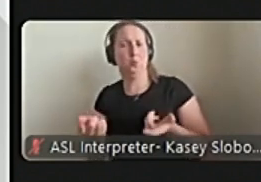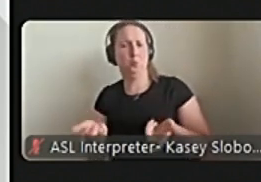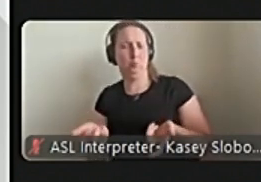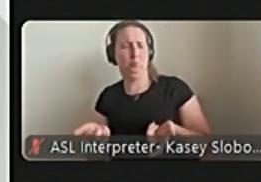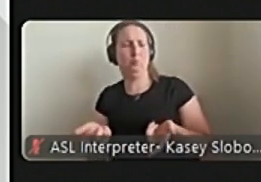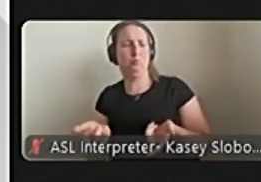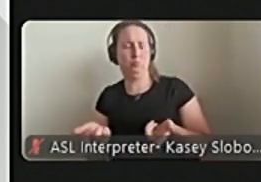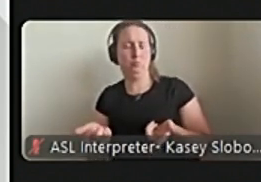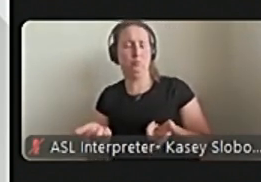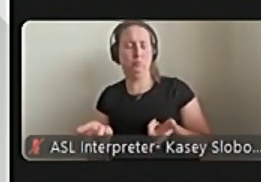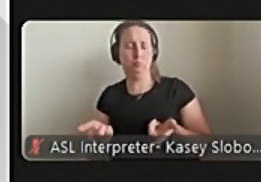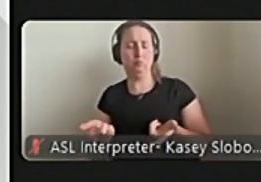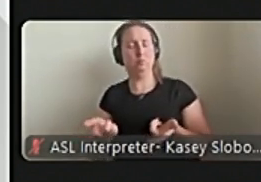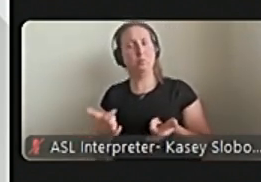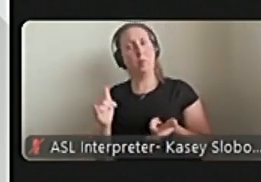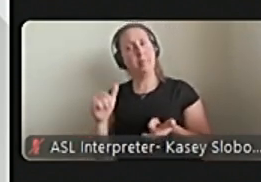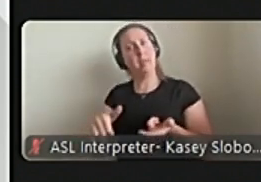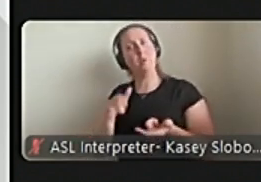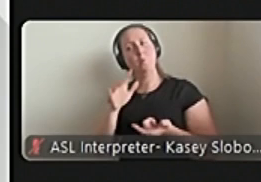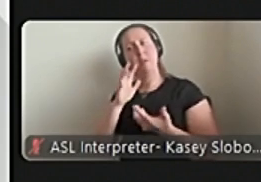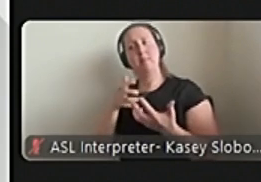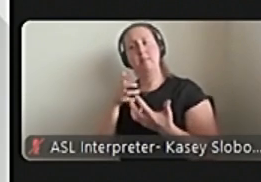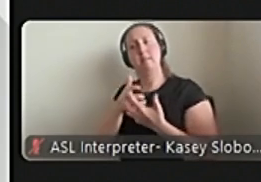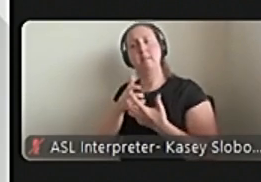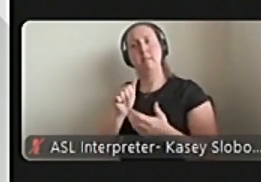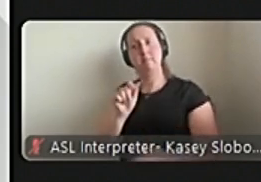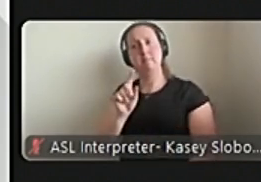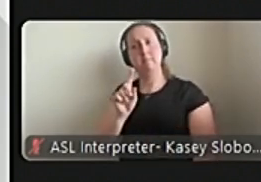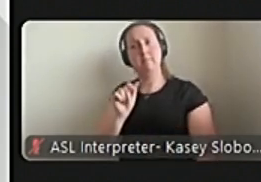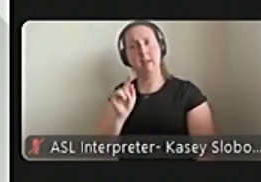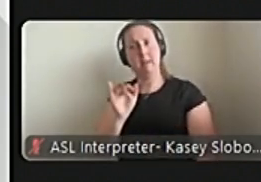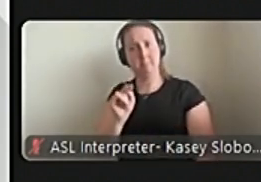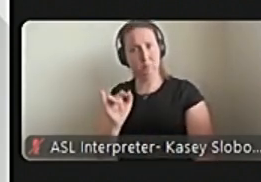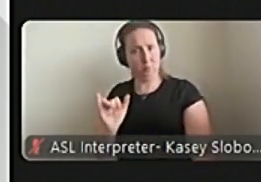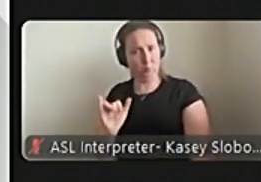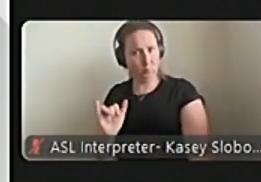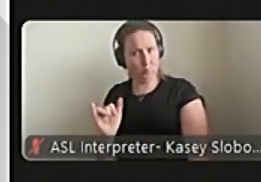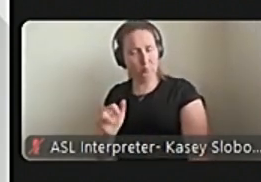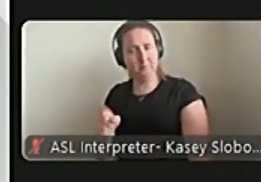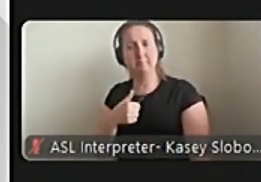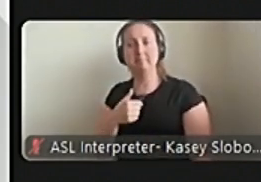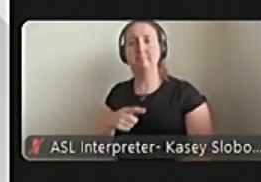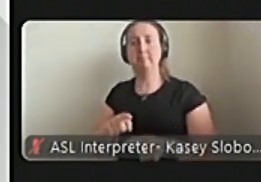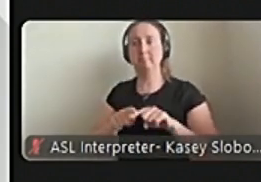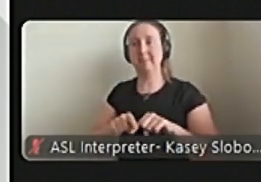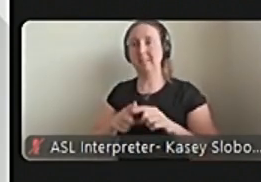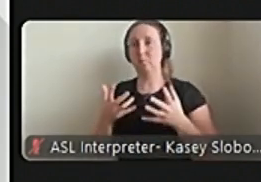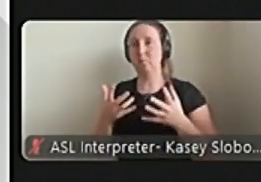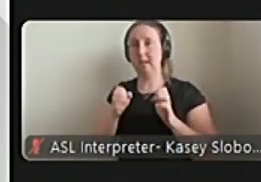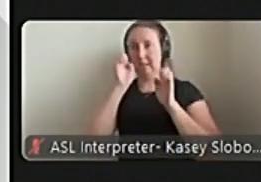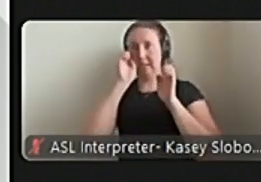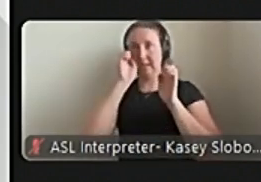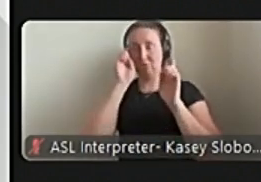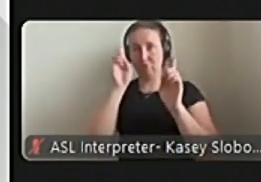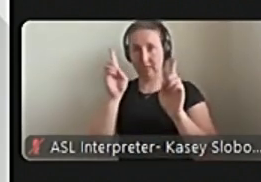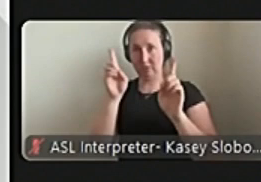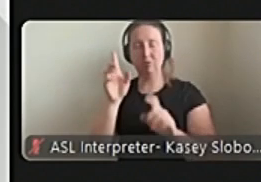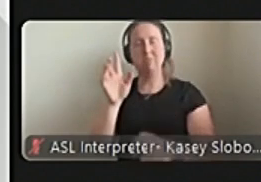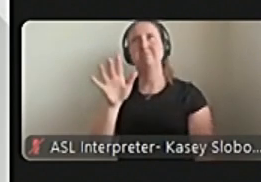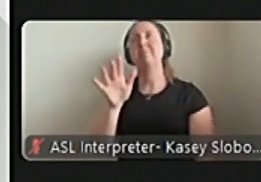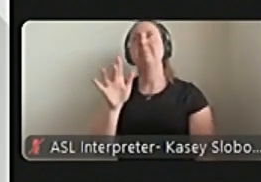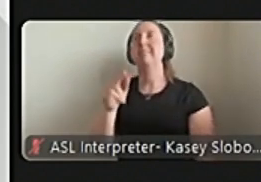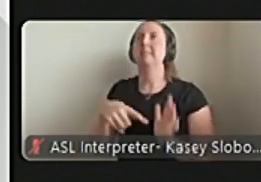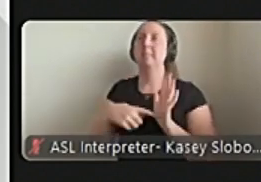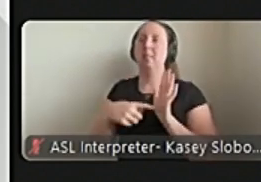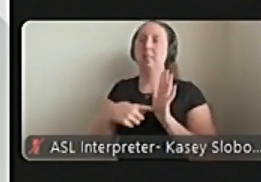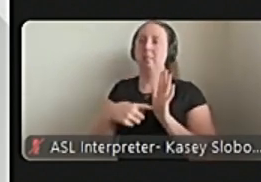maybe adapting it? You know, it takes education for people. You know, we have individuals who are trying